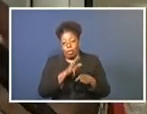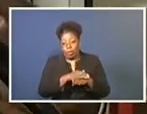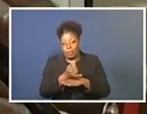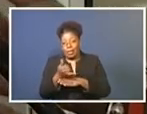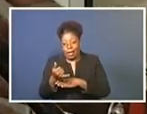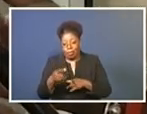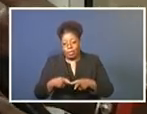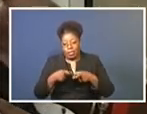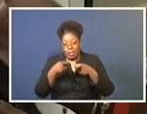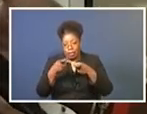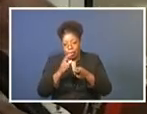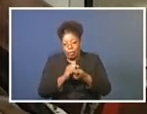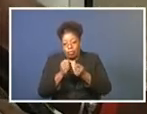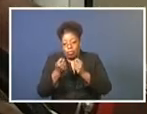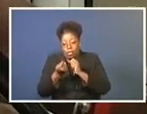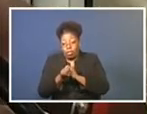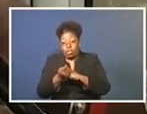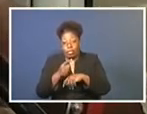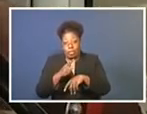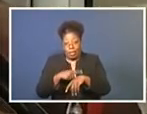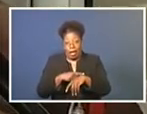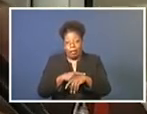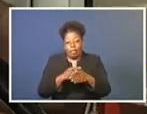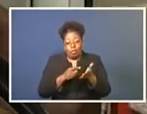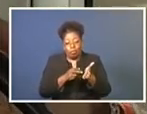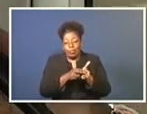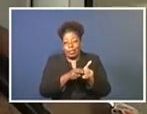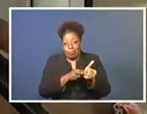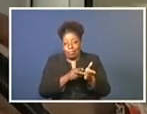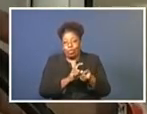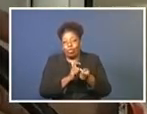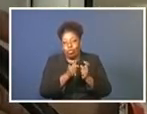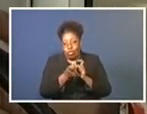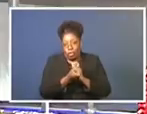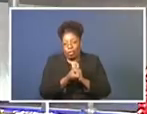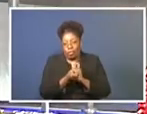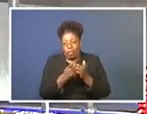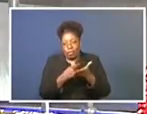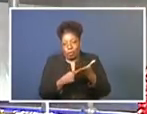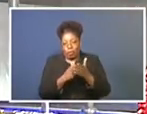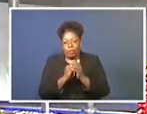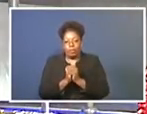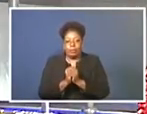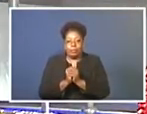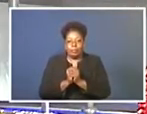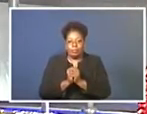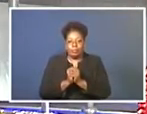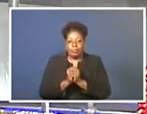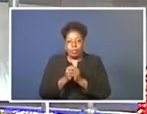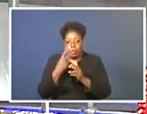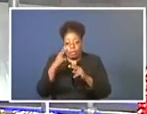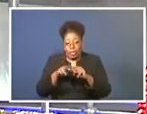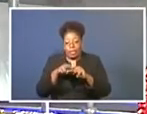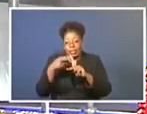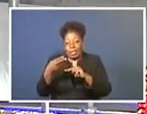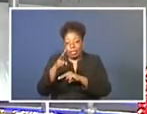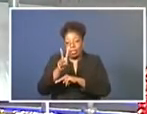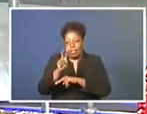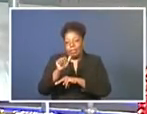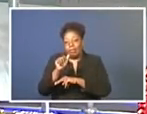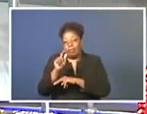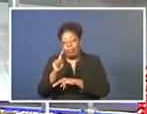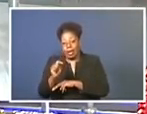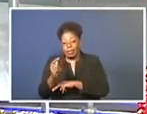give them, there's a transition period for them to physically change all of those prices. And while we see a reduction in value-added